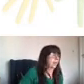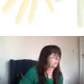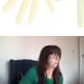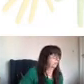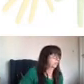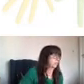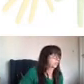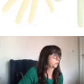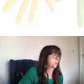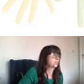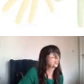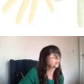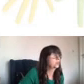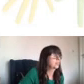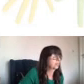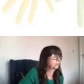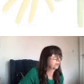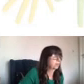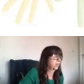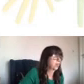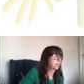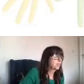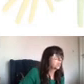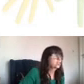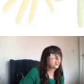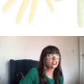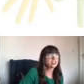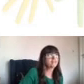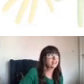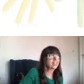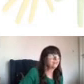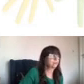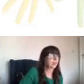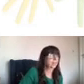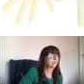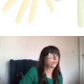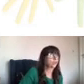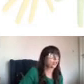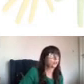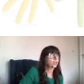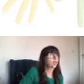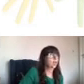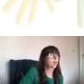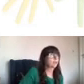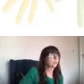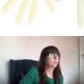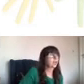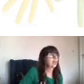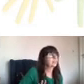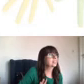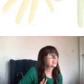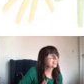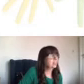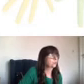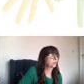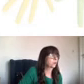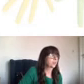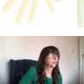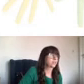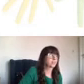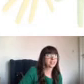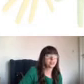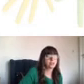hearing people have difficulties with us. So there's a communication barrier there. So that's just a flavour really for you. And the